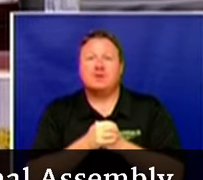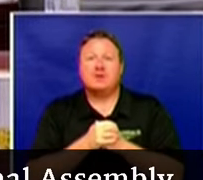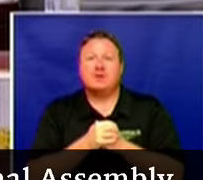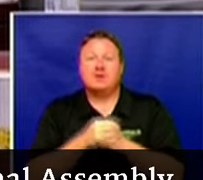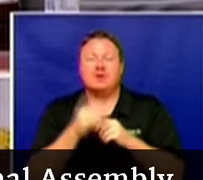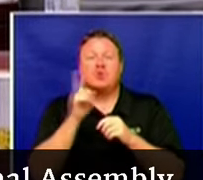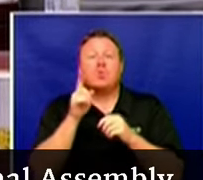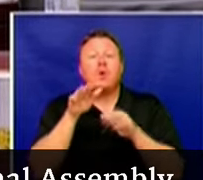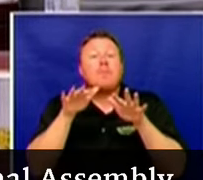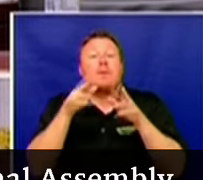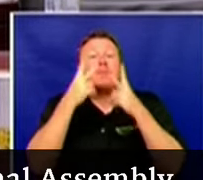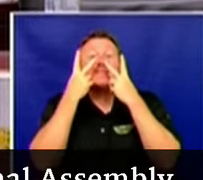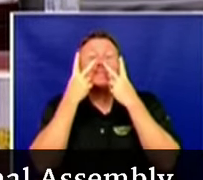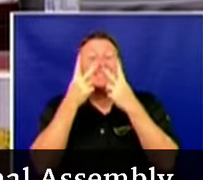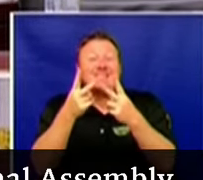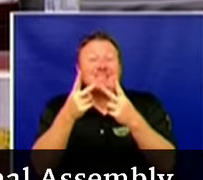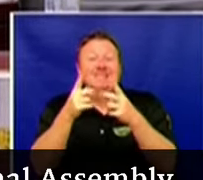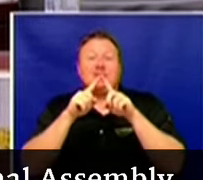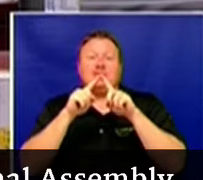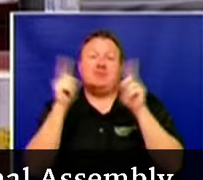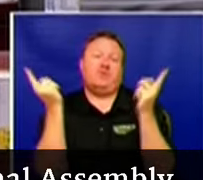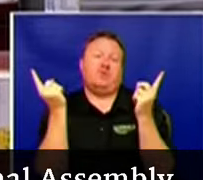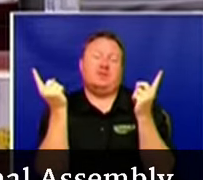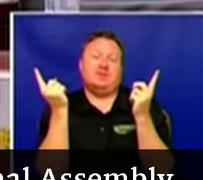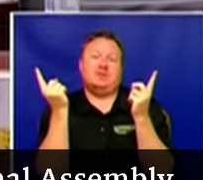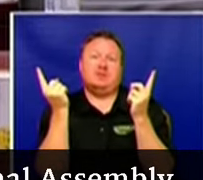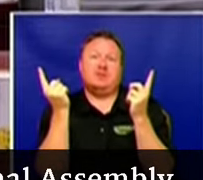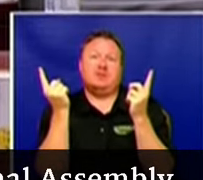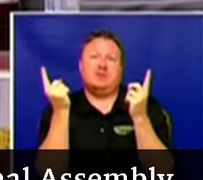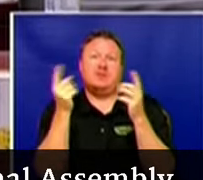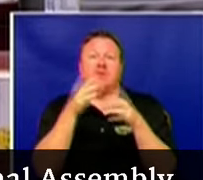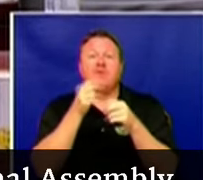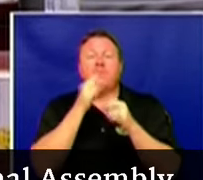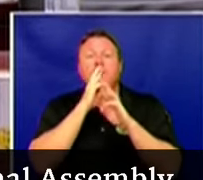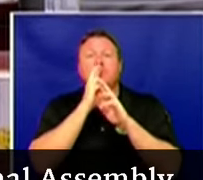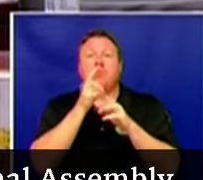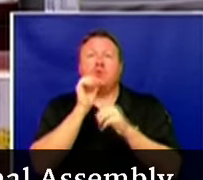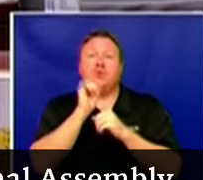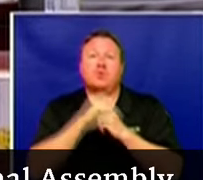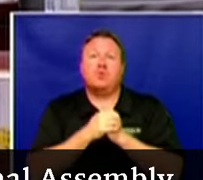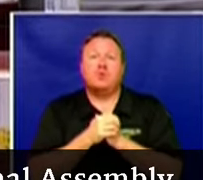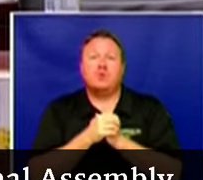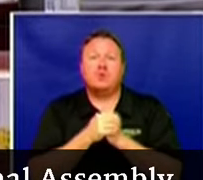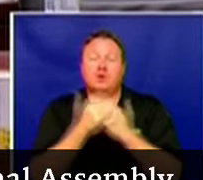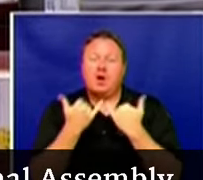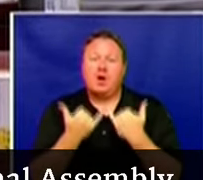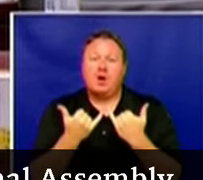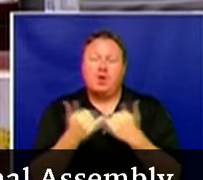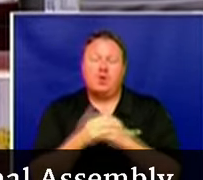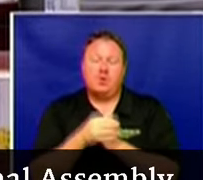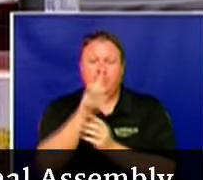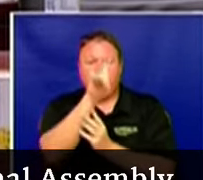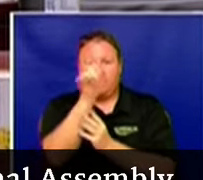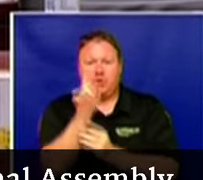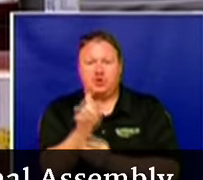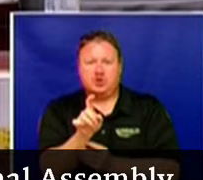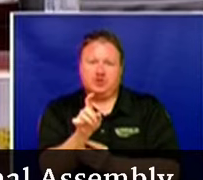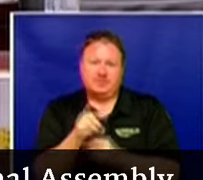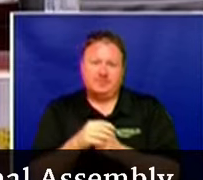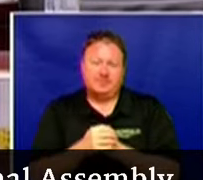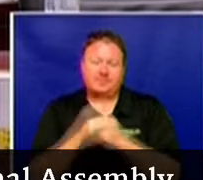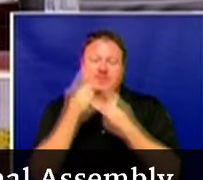see is different from the response. Now, the question,